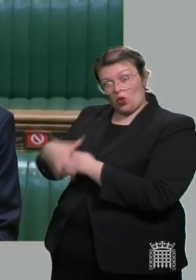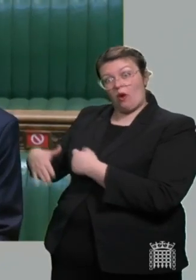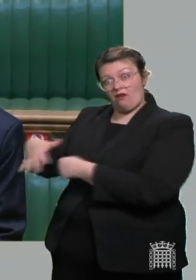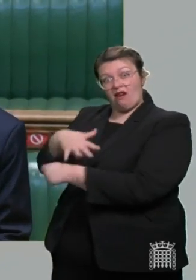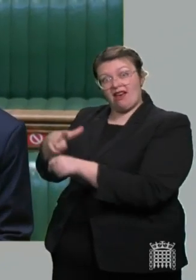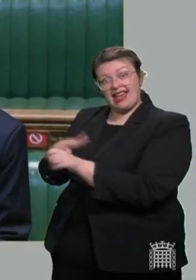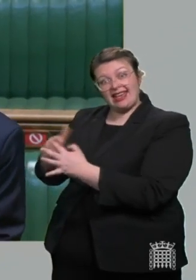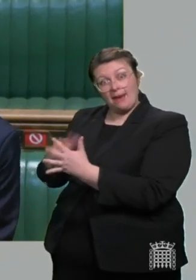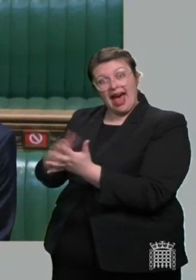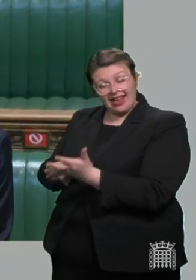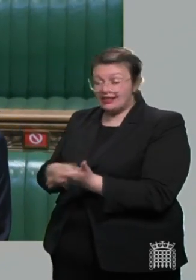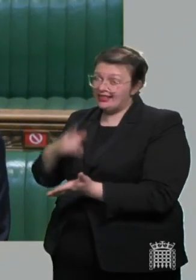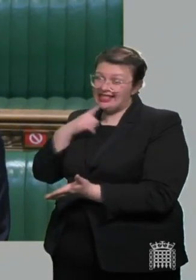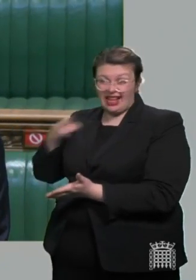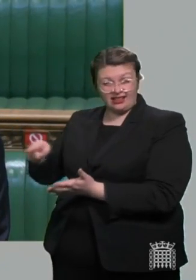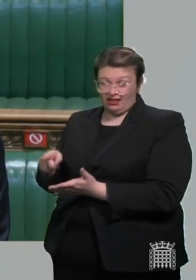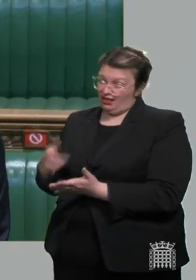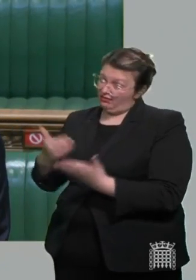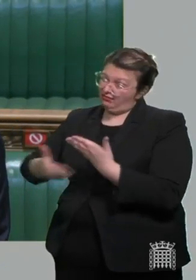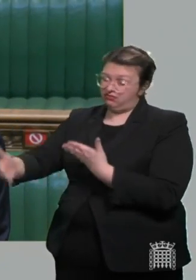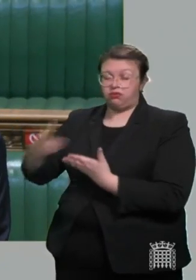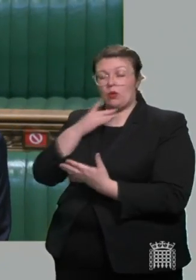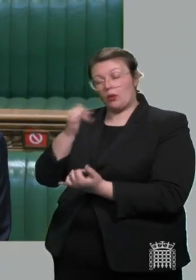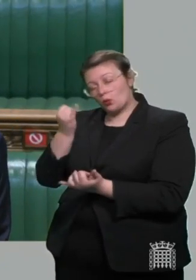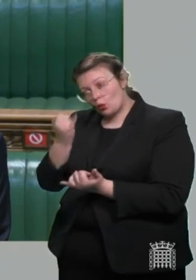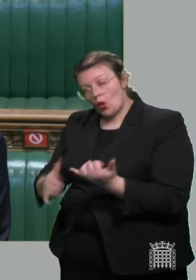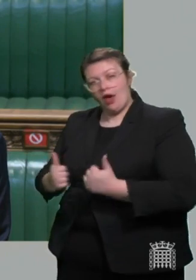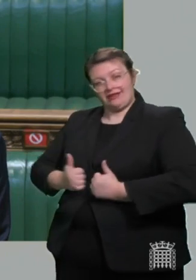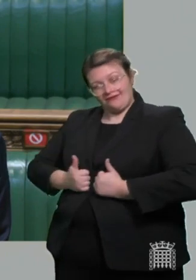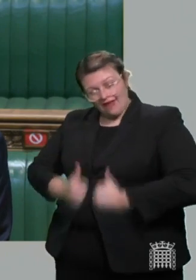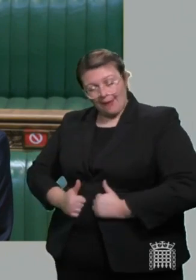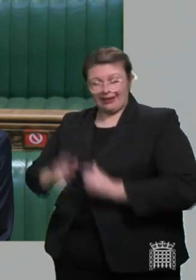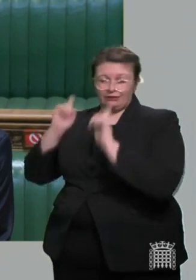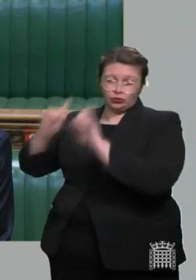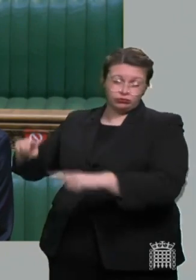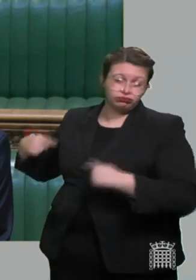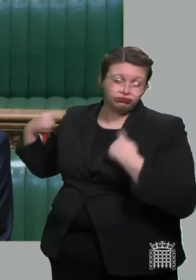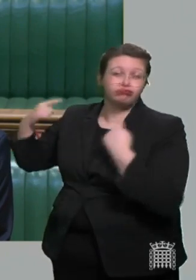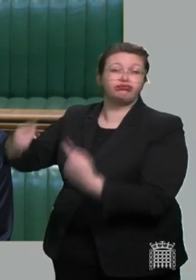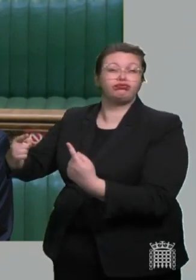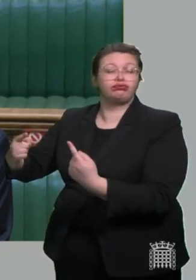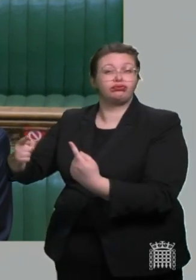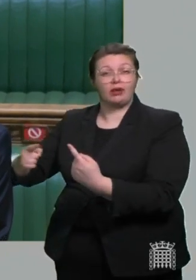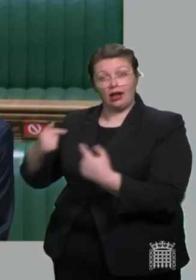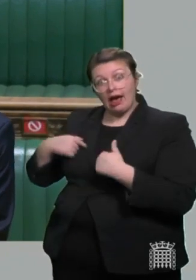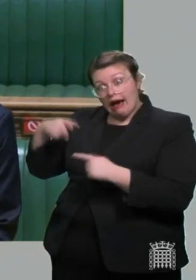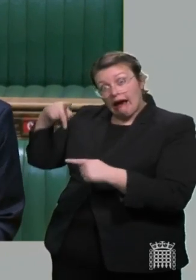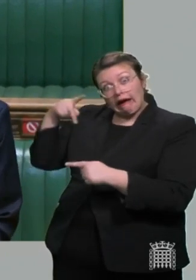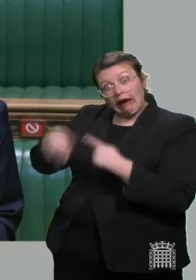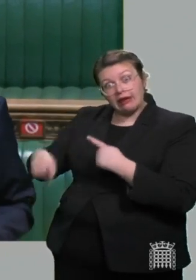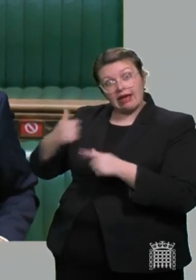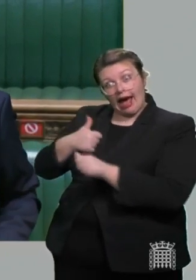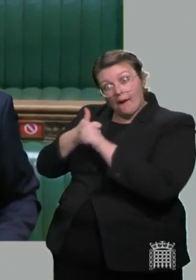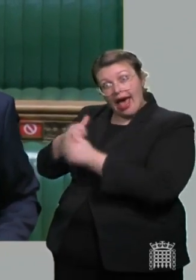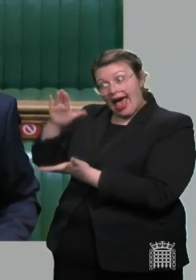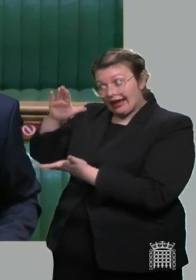And the Secretary General said on Monday that cutting aid would be, in his words, a death sentence for the people of Yemen. How on earth